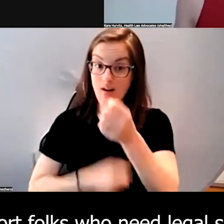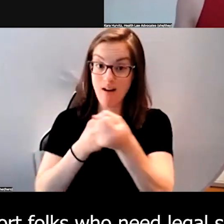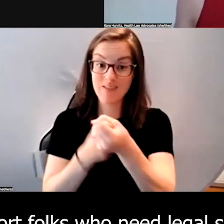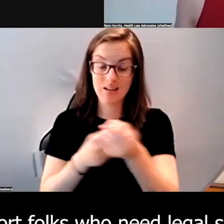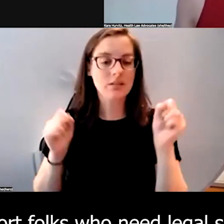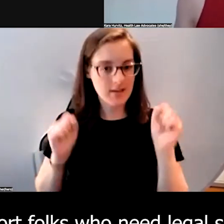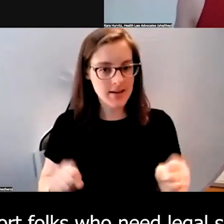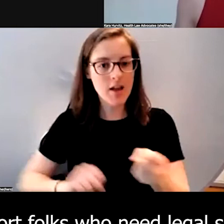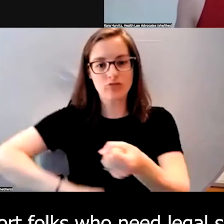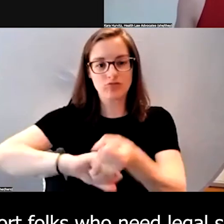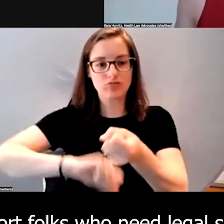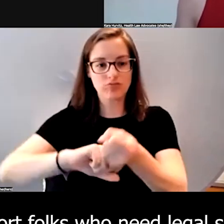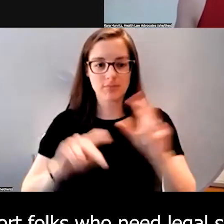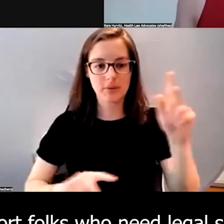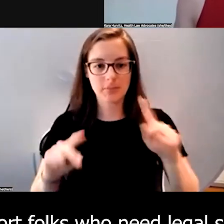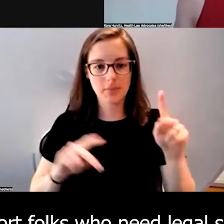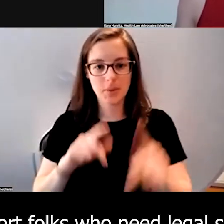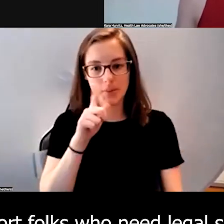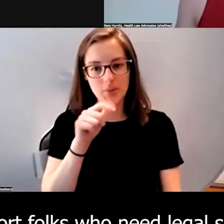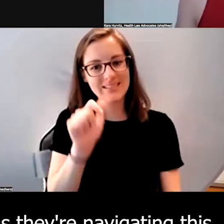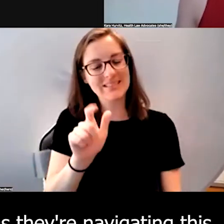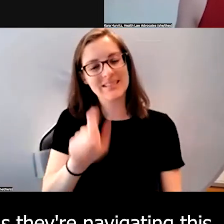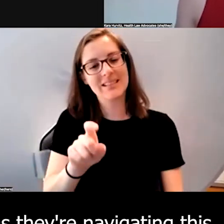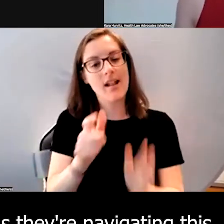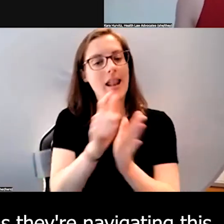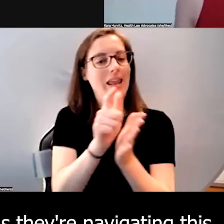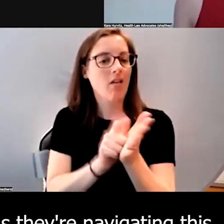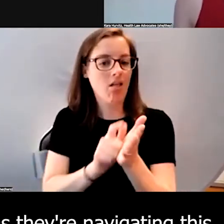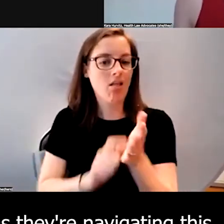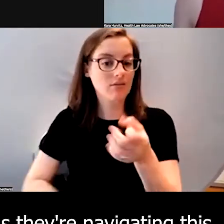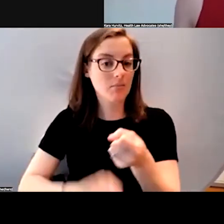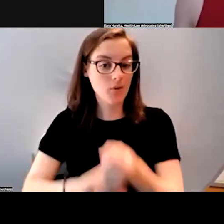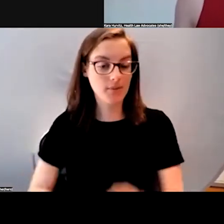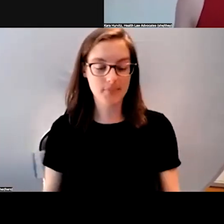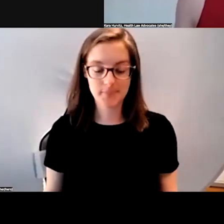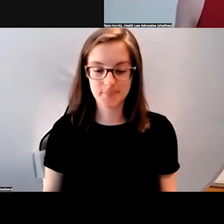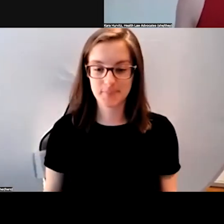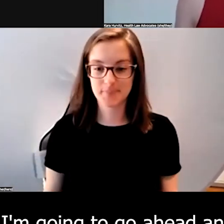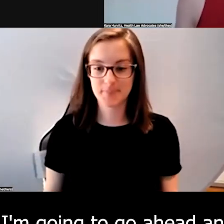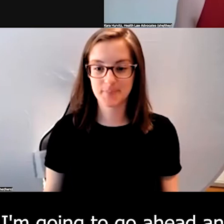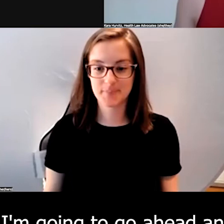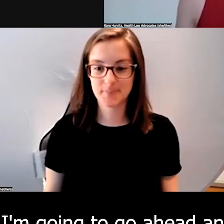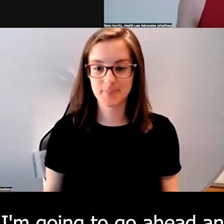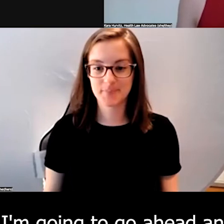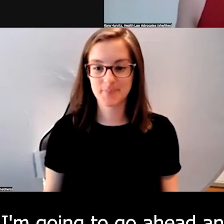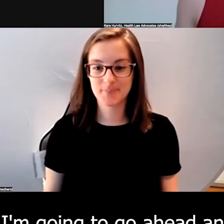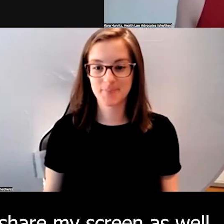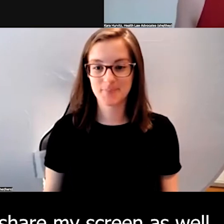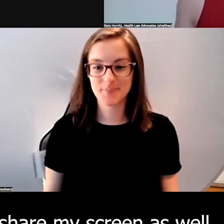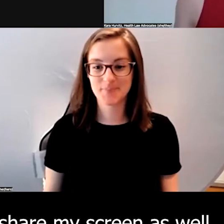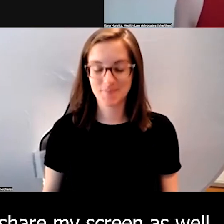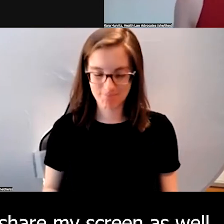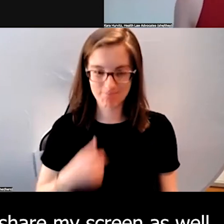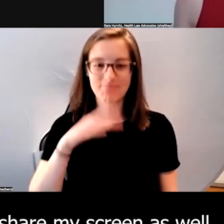support folks who need legal supports as they're navigating this. So I'm going to go ahead